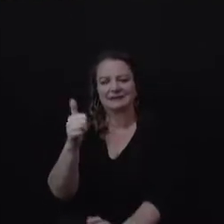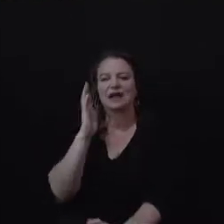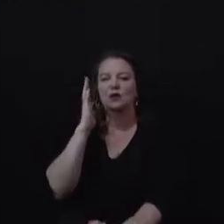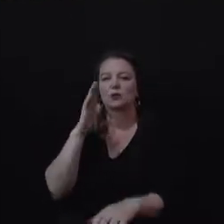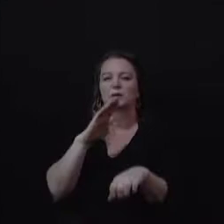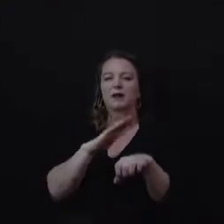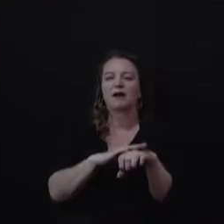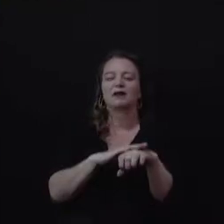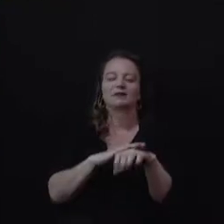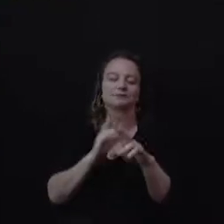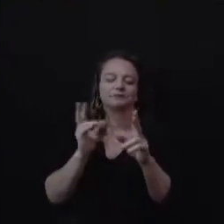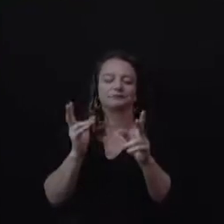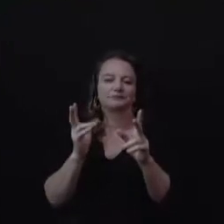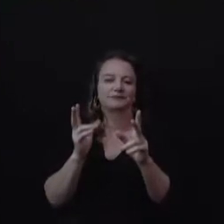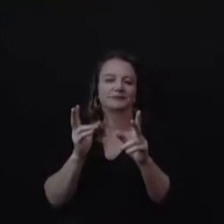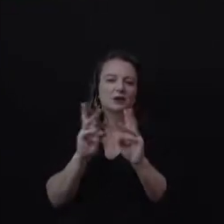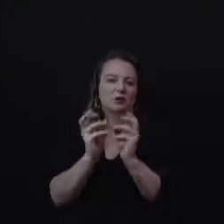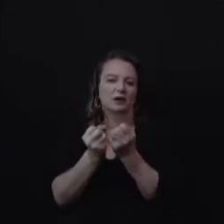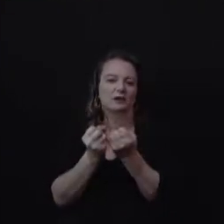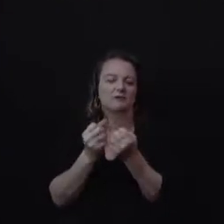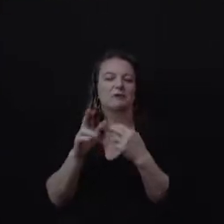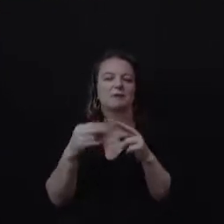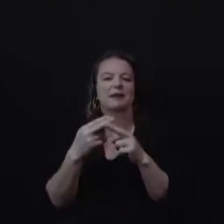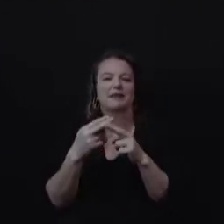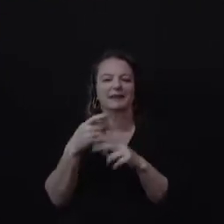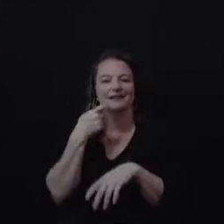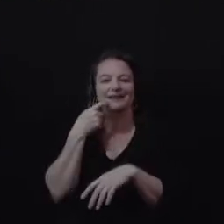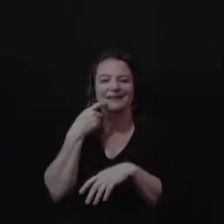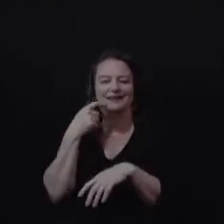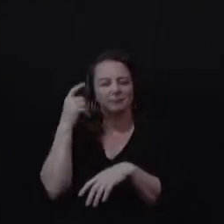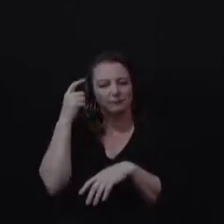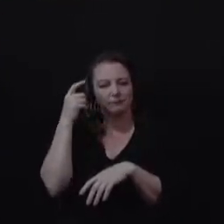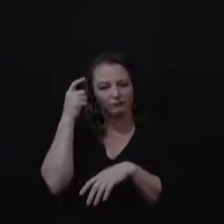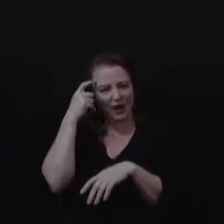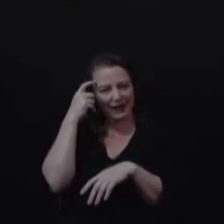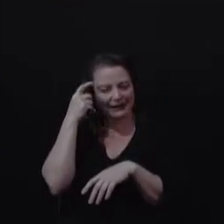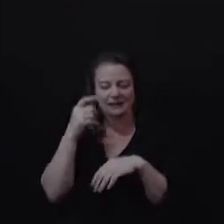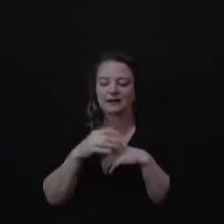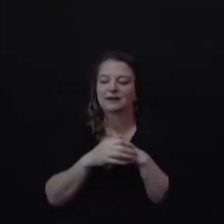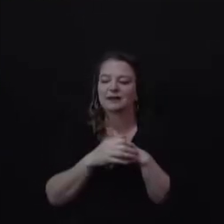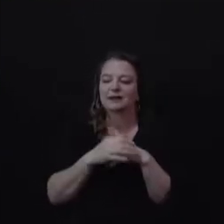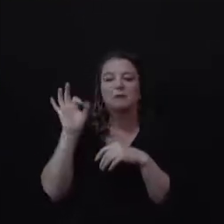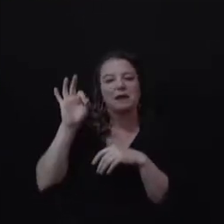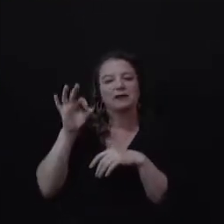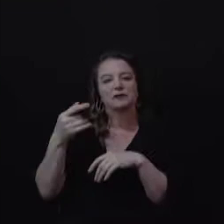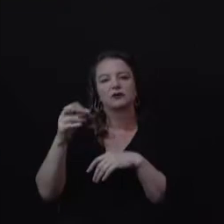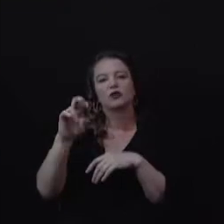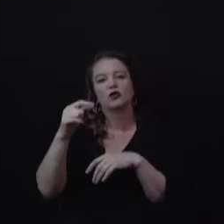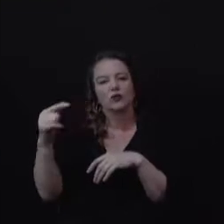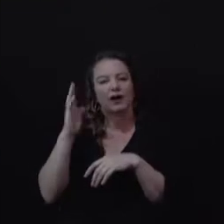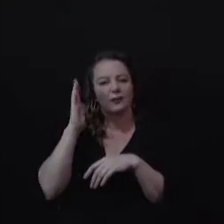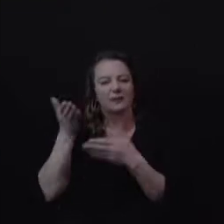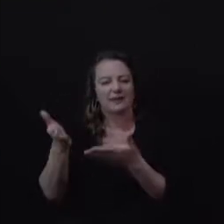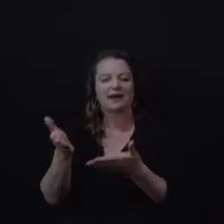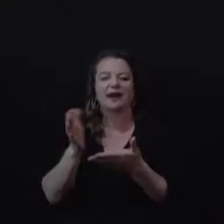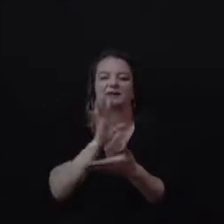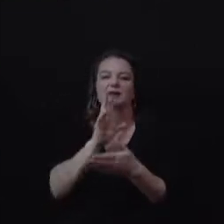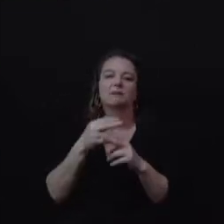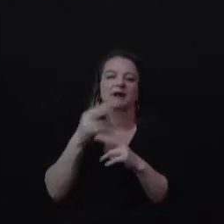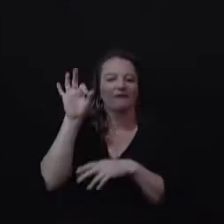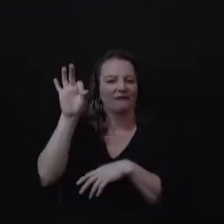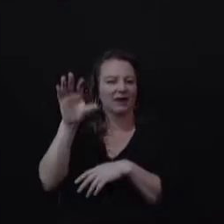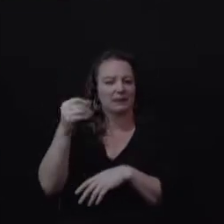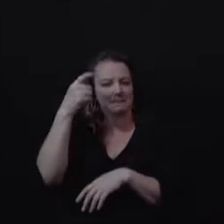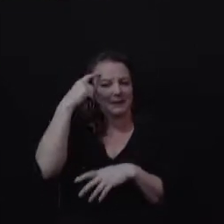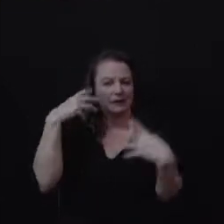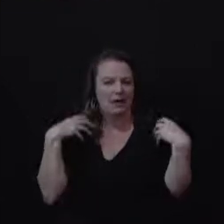addicted brain, which is super fascinating to me. And then our own Pastor Greg is going to be there talking about faith and mental health, given that